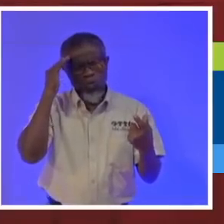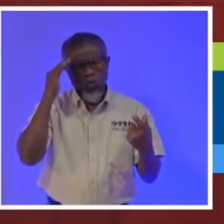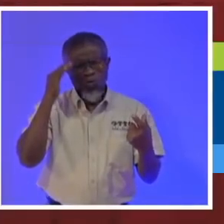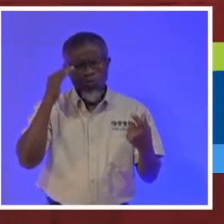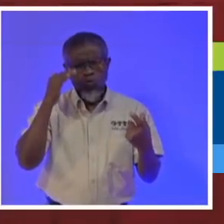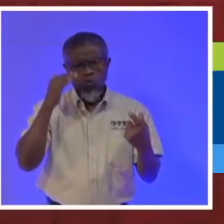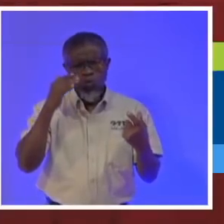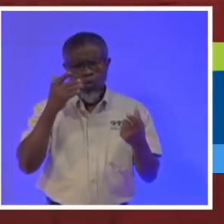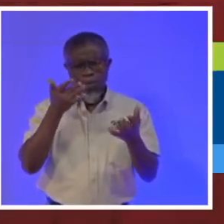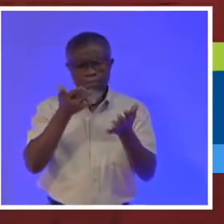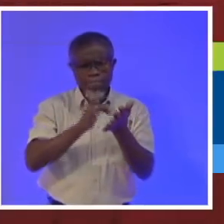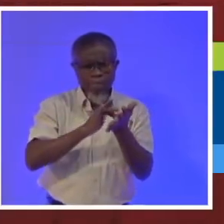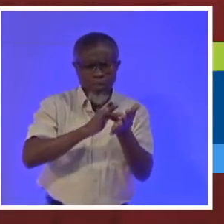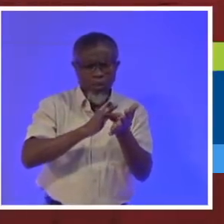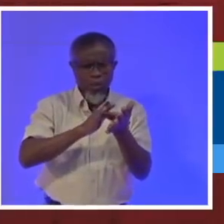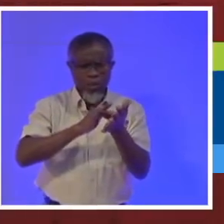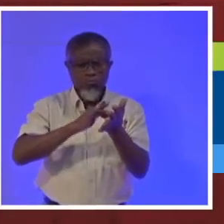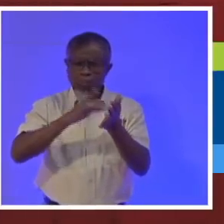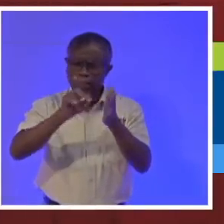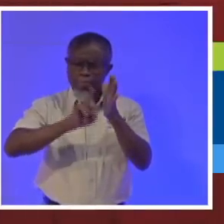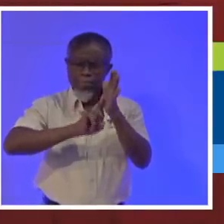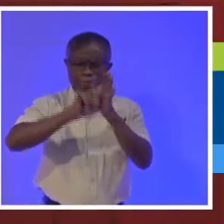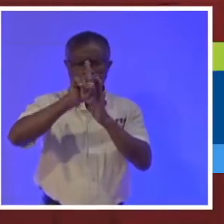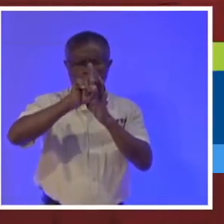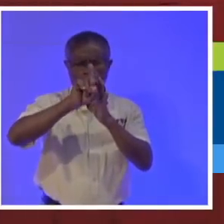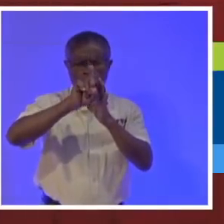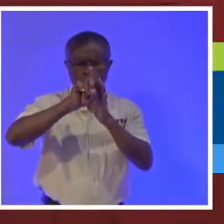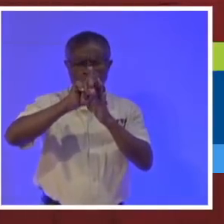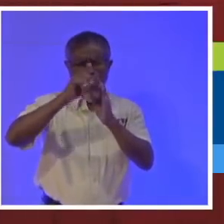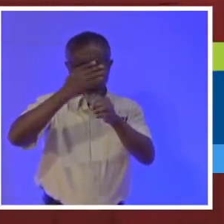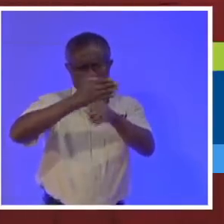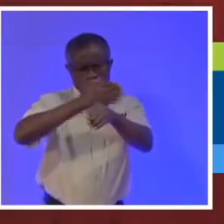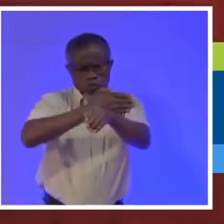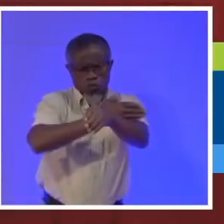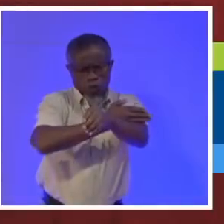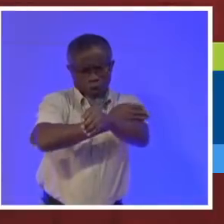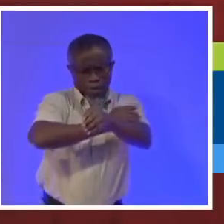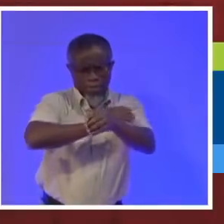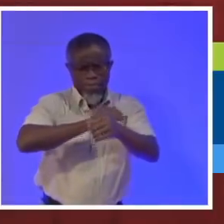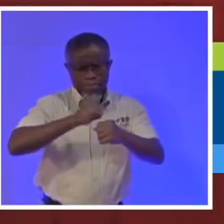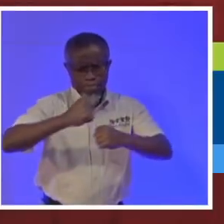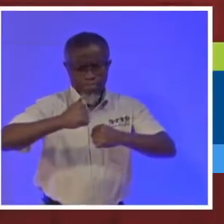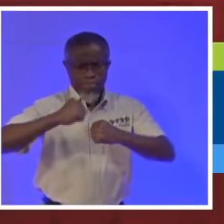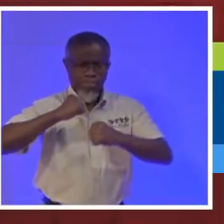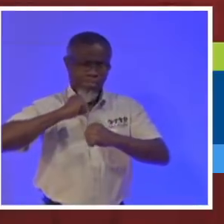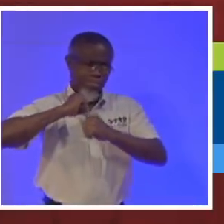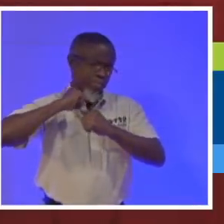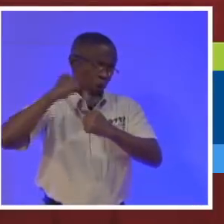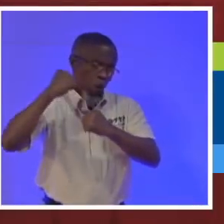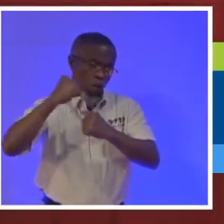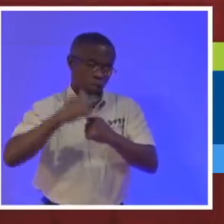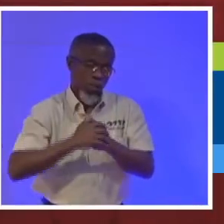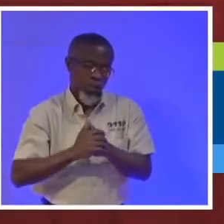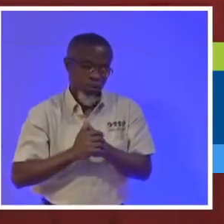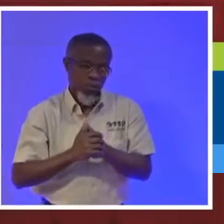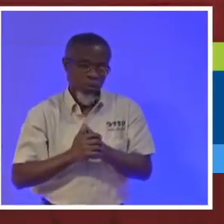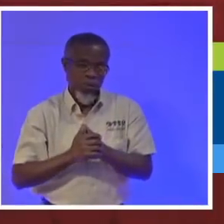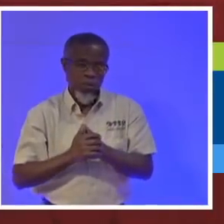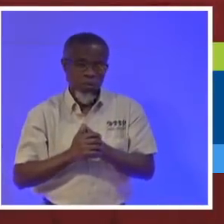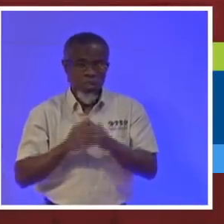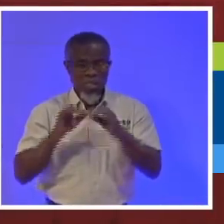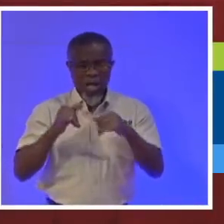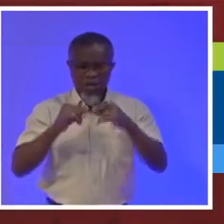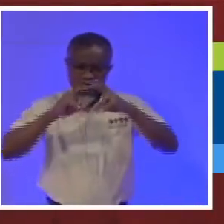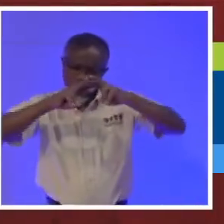world. Why not establish something that is a little more, when I say personal to Trinidad, a research center that could take on these types